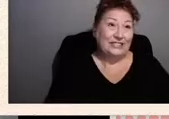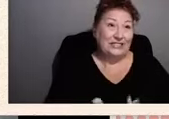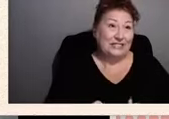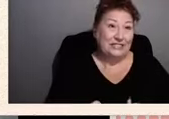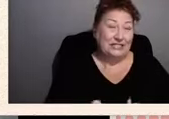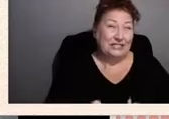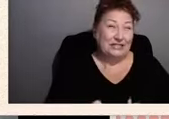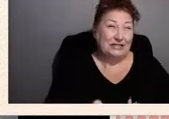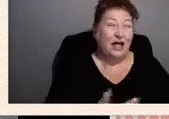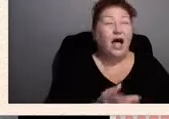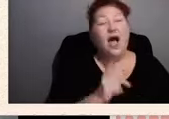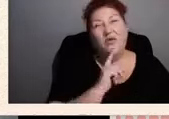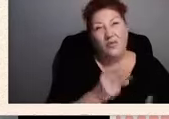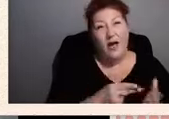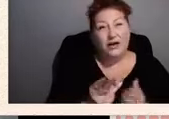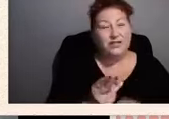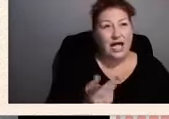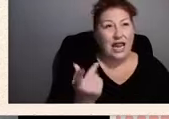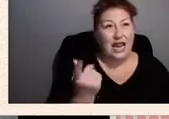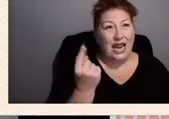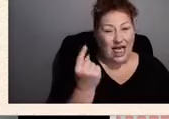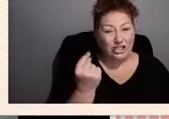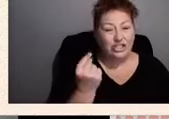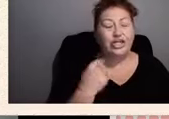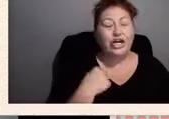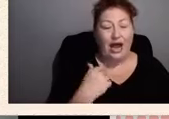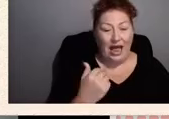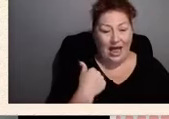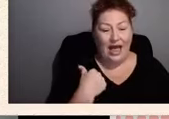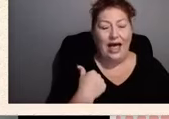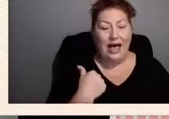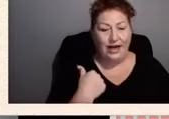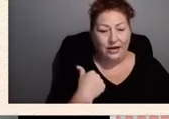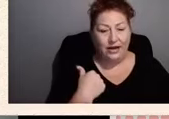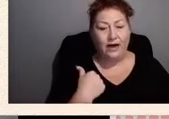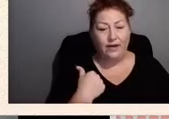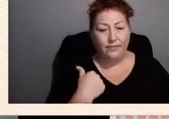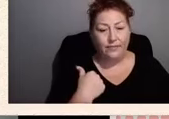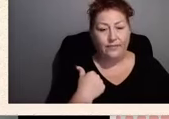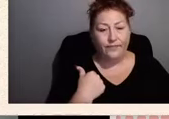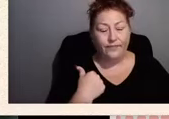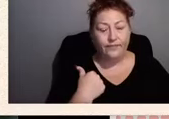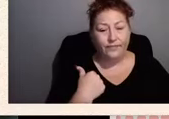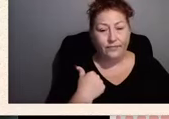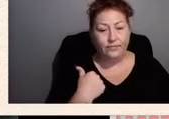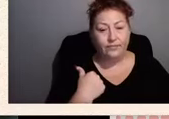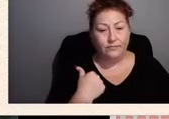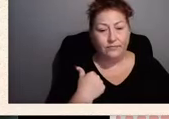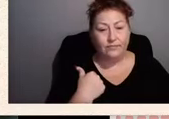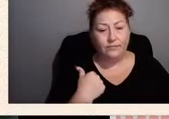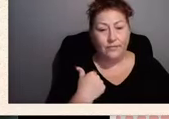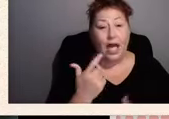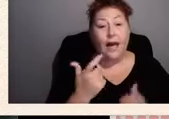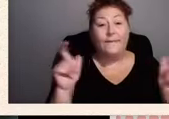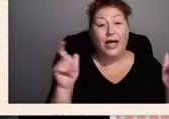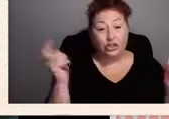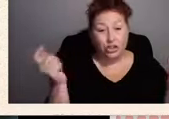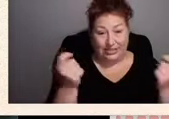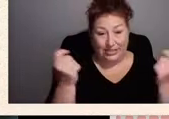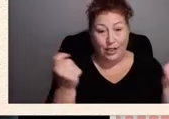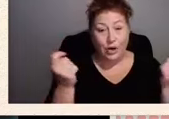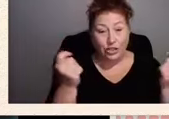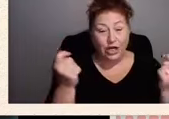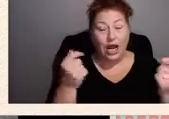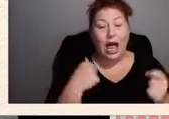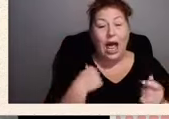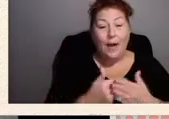I'll be honest, last year I did have a major celebration. I purchased my